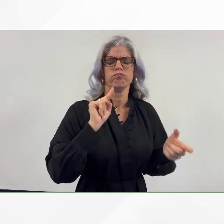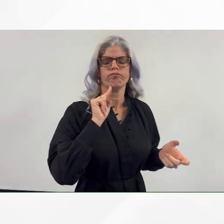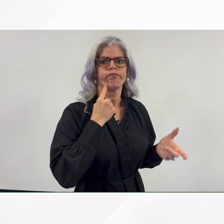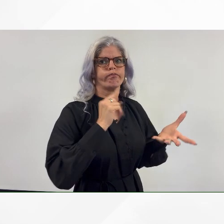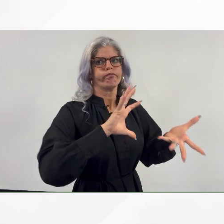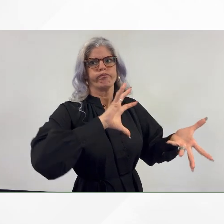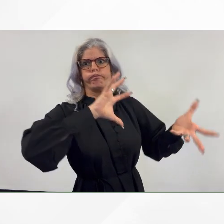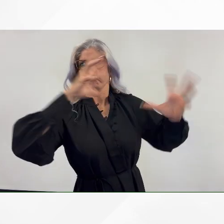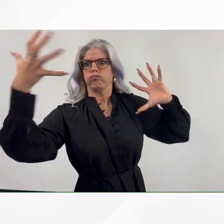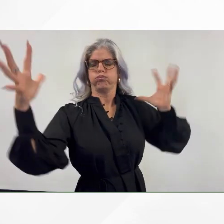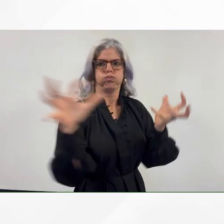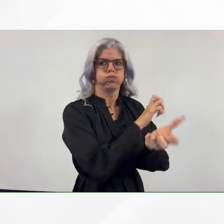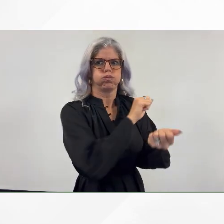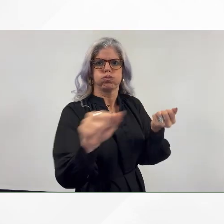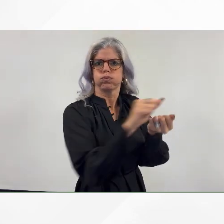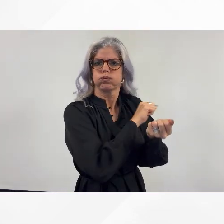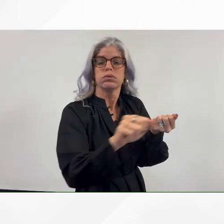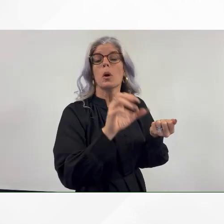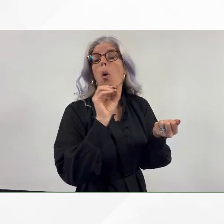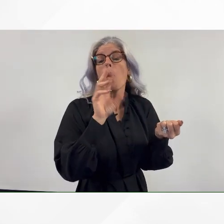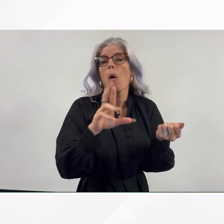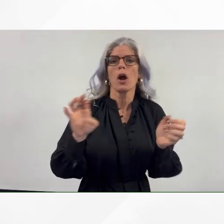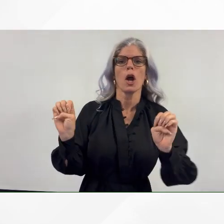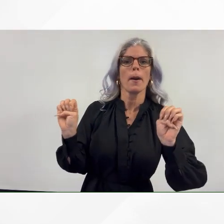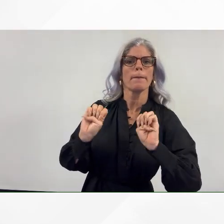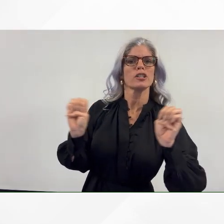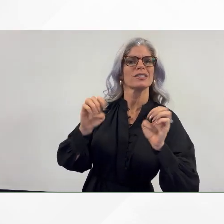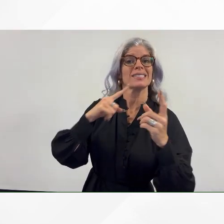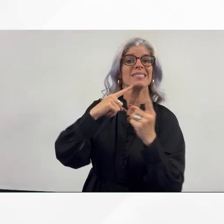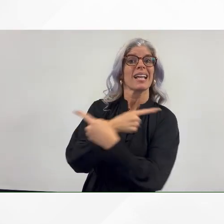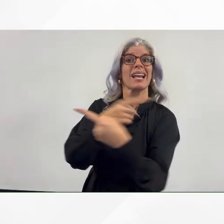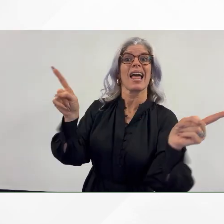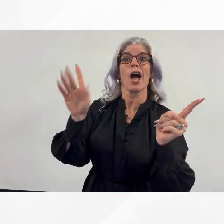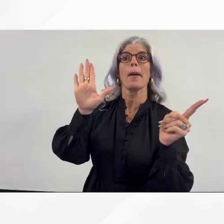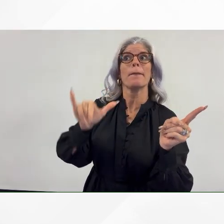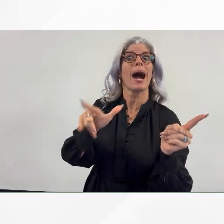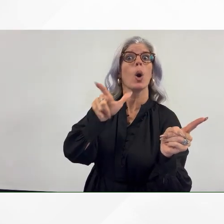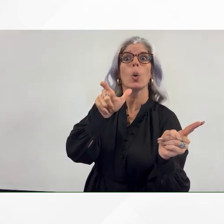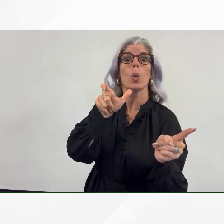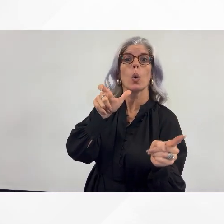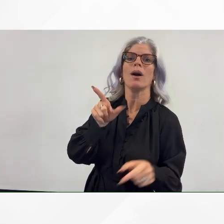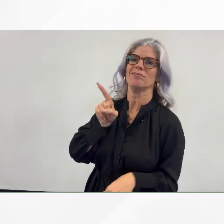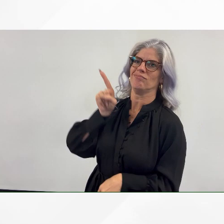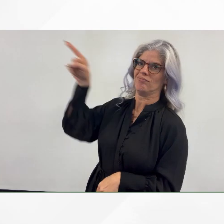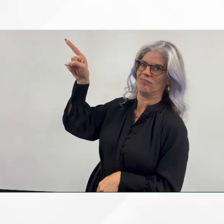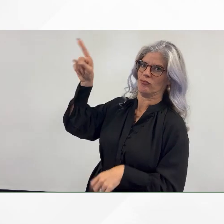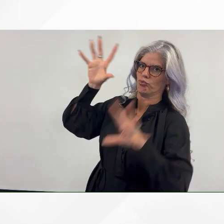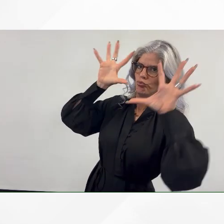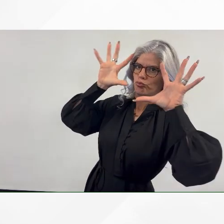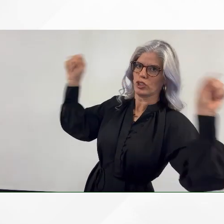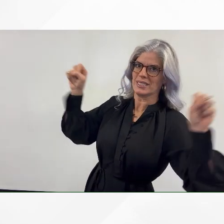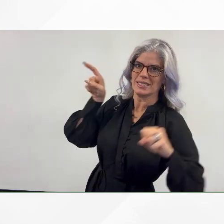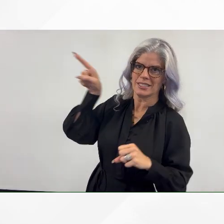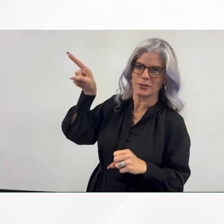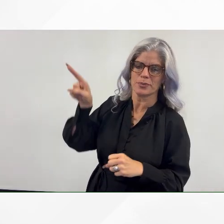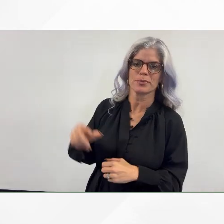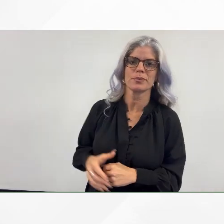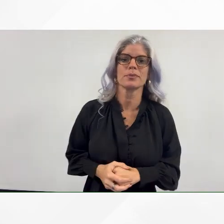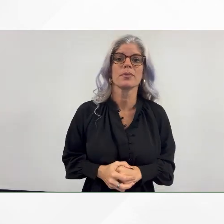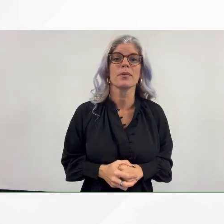grants. The state or recipient educates applicants, works with FEMA to manage the program, and implements and monitors grants